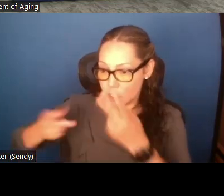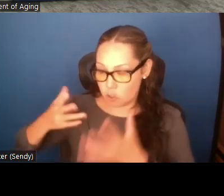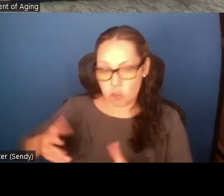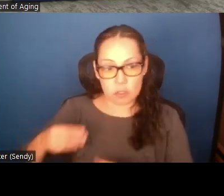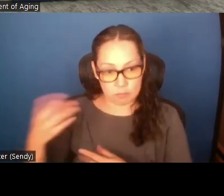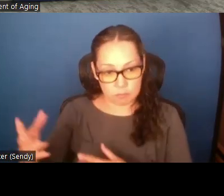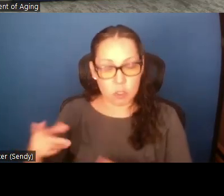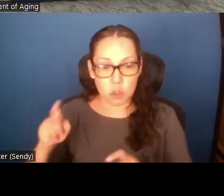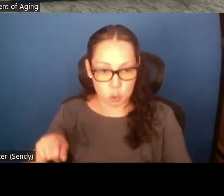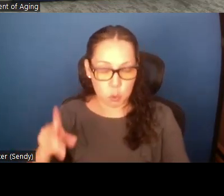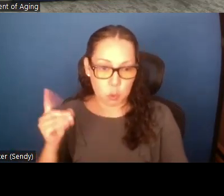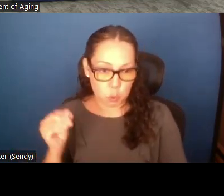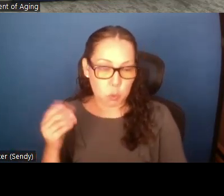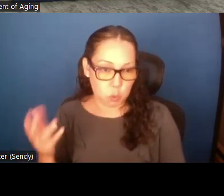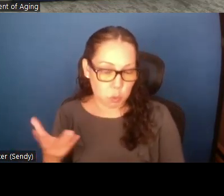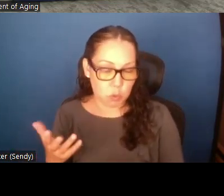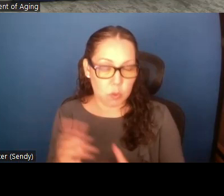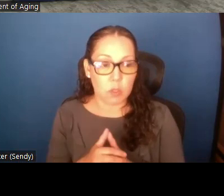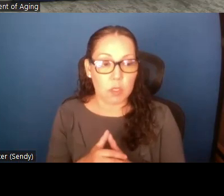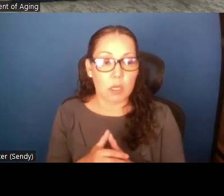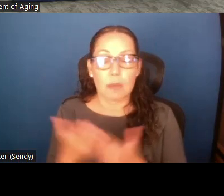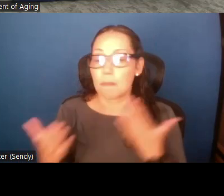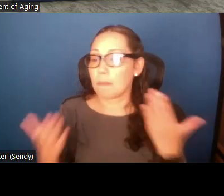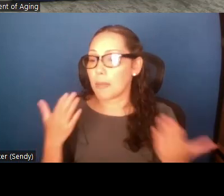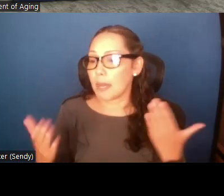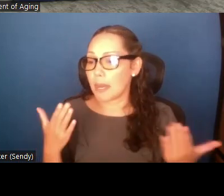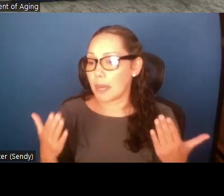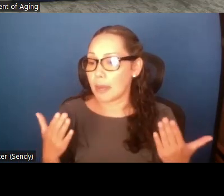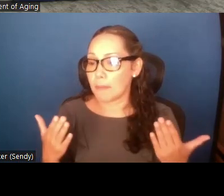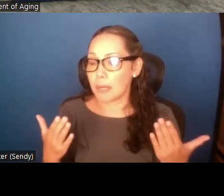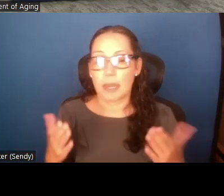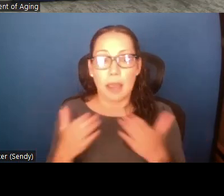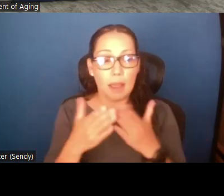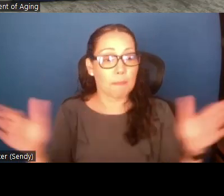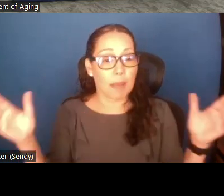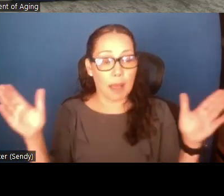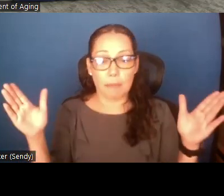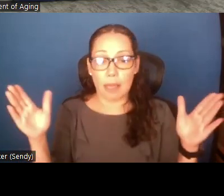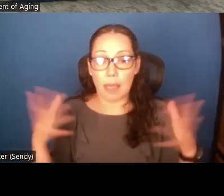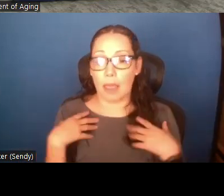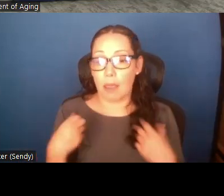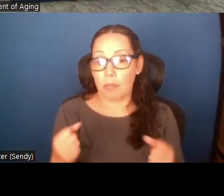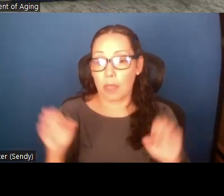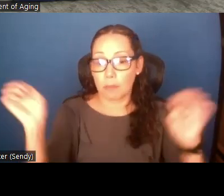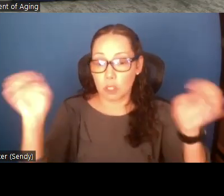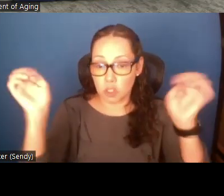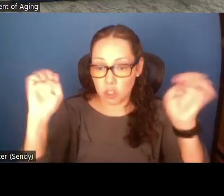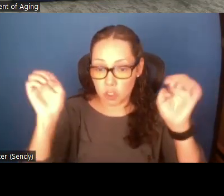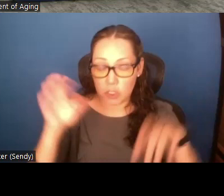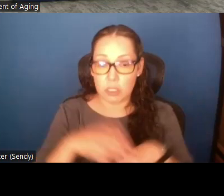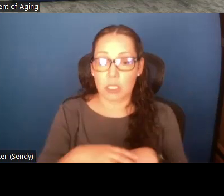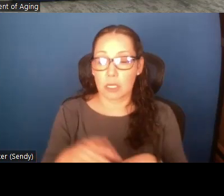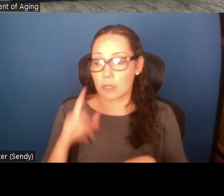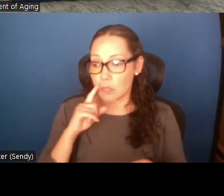And, we might also look at, like in a public health emergency, if there's an ability for compassionate care